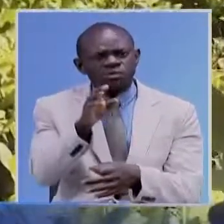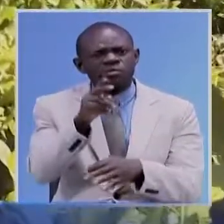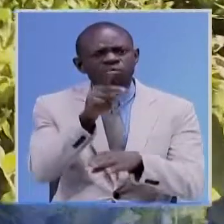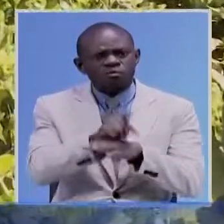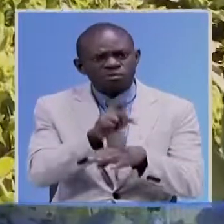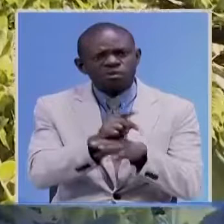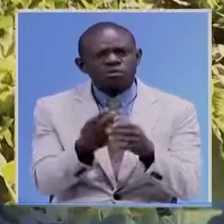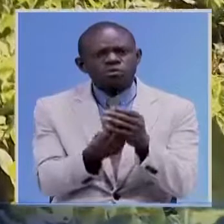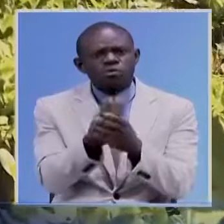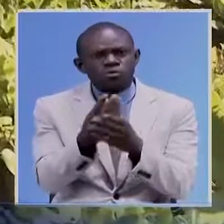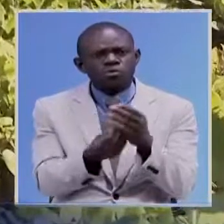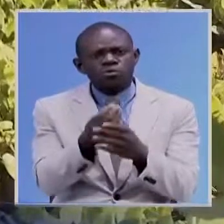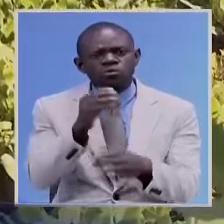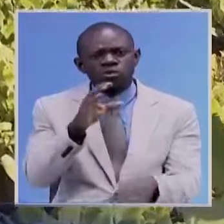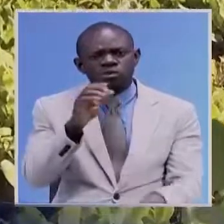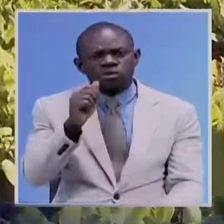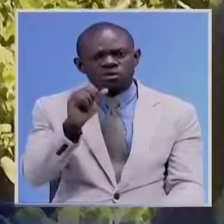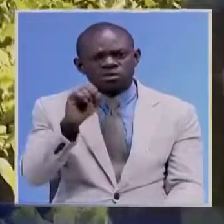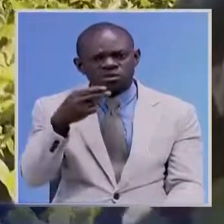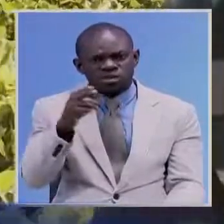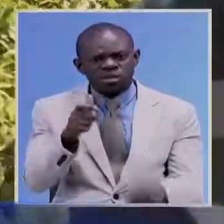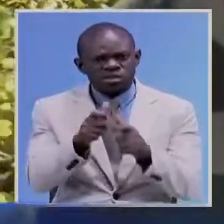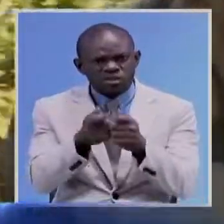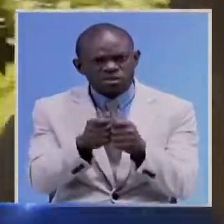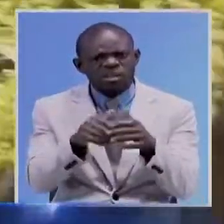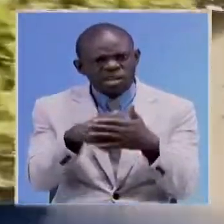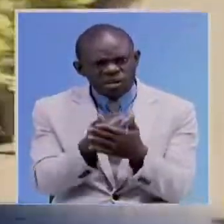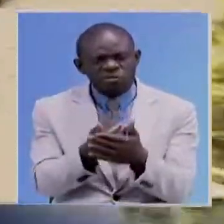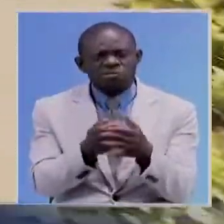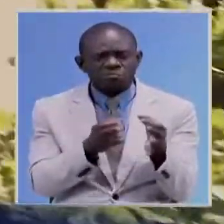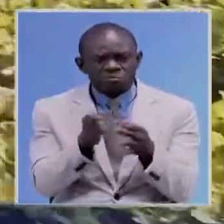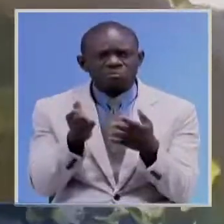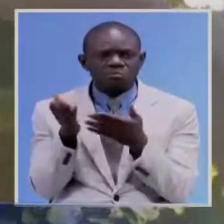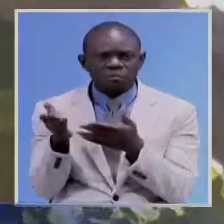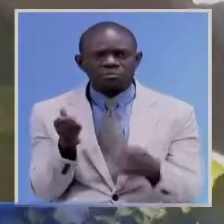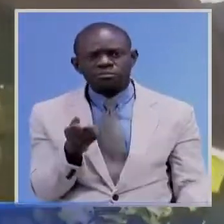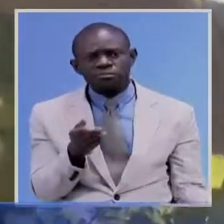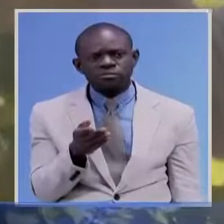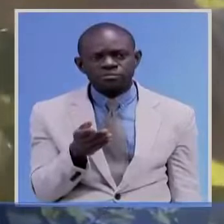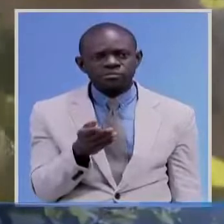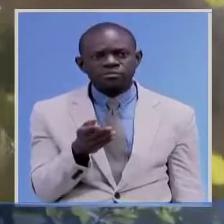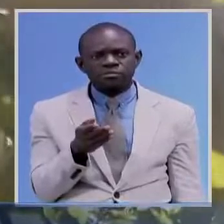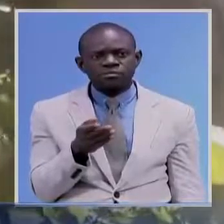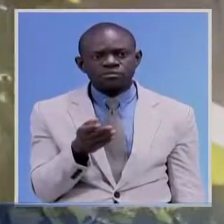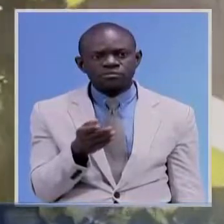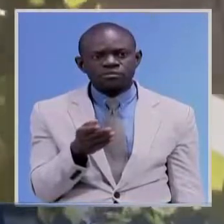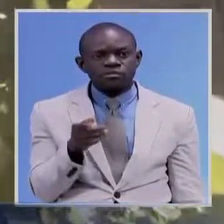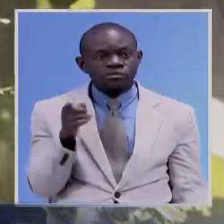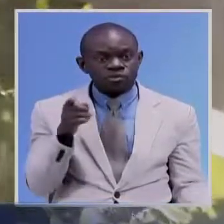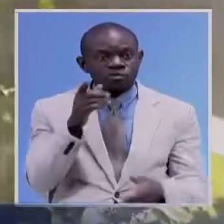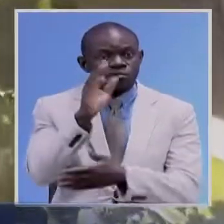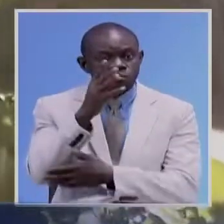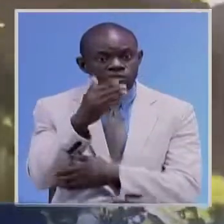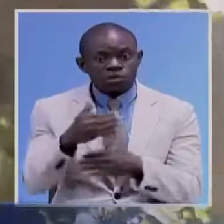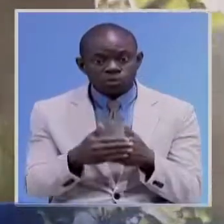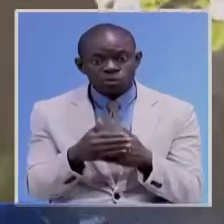These trees, we expect them to start... The ones that we expect them to start harvesting, when? Harvesting in the next 3 years. In the next 3 years.